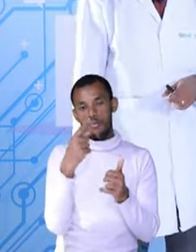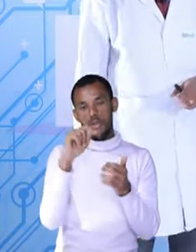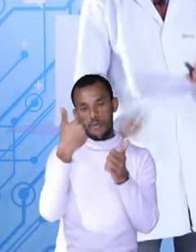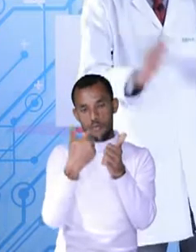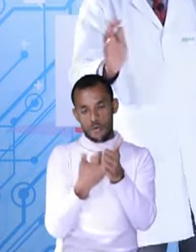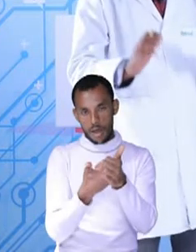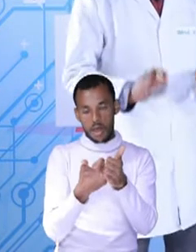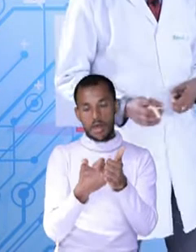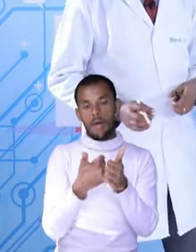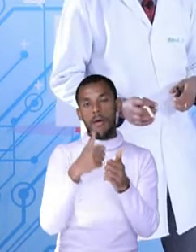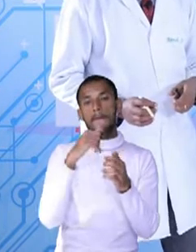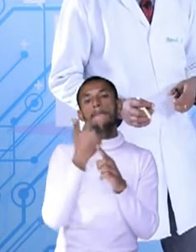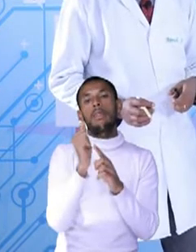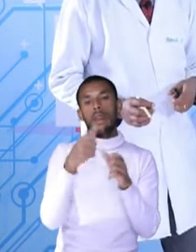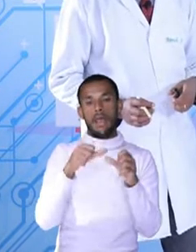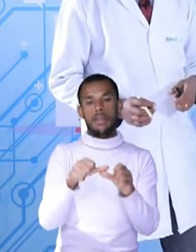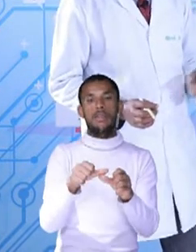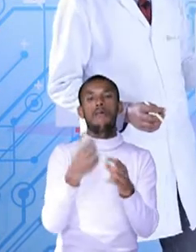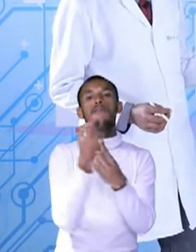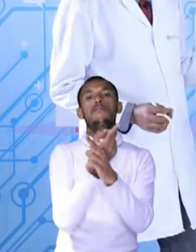in free state, in native states?